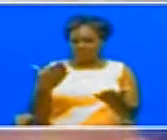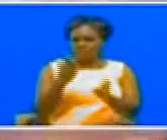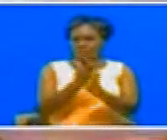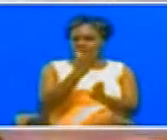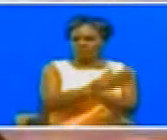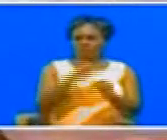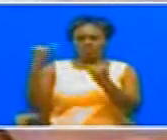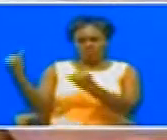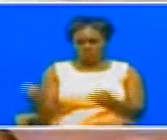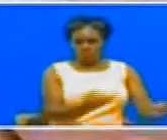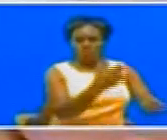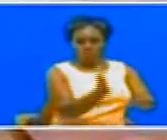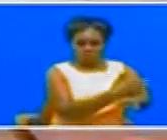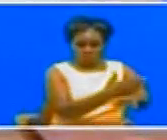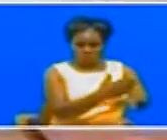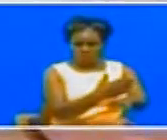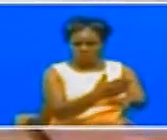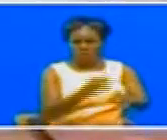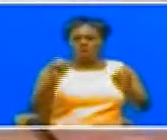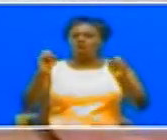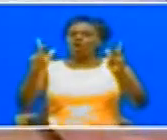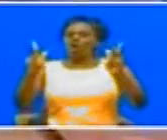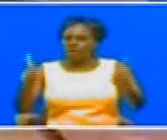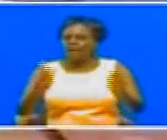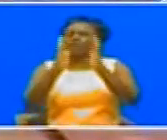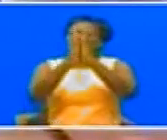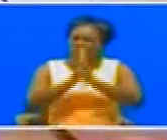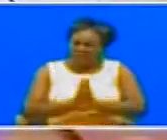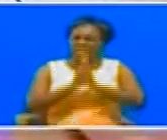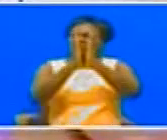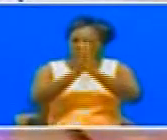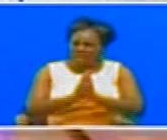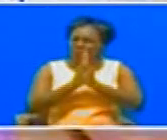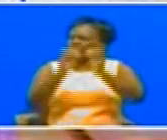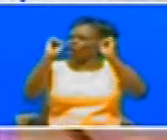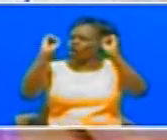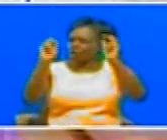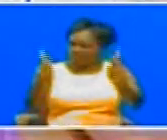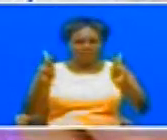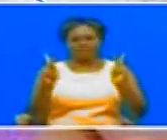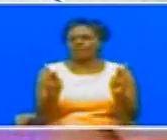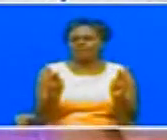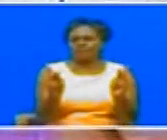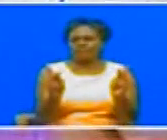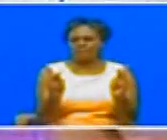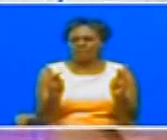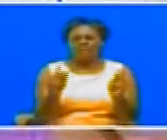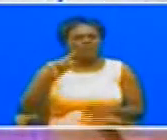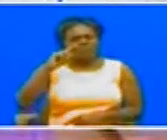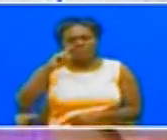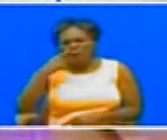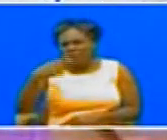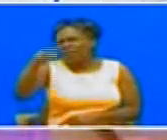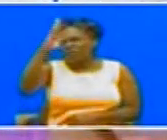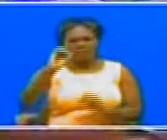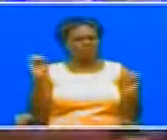you introducing this song, you said, it's okay to repeat praise. Is it okay to say the same thing over and over? Yeah. It doesn't get boring for, you know.